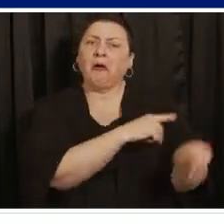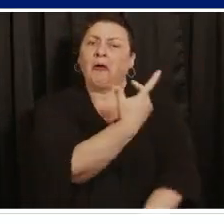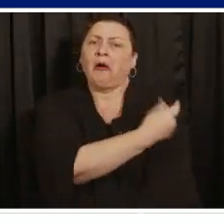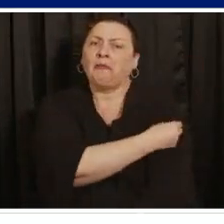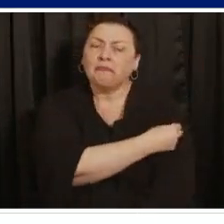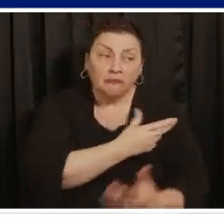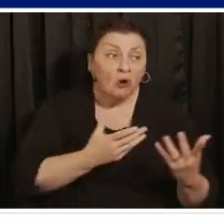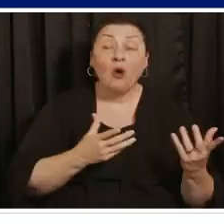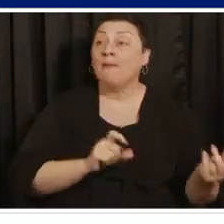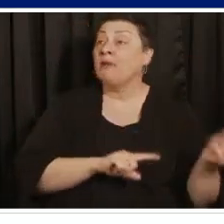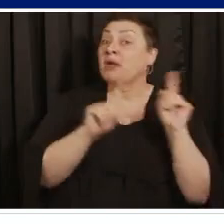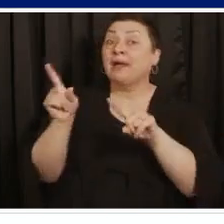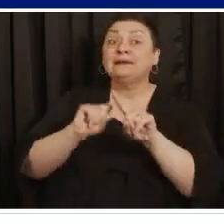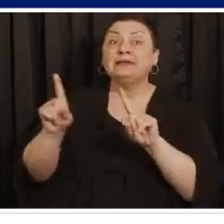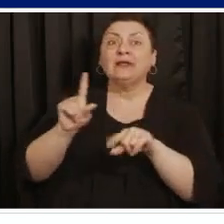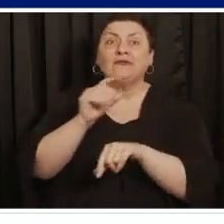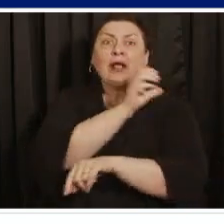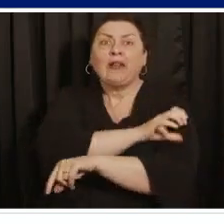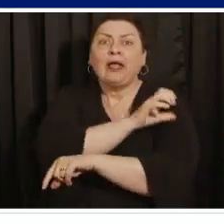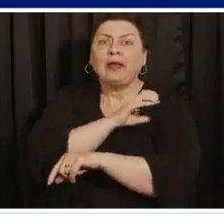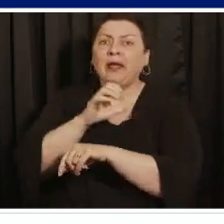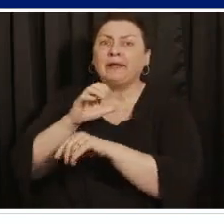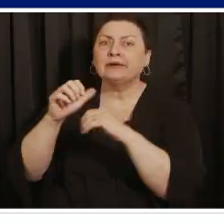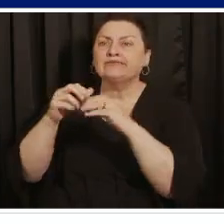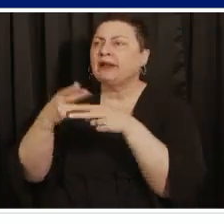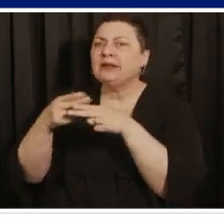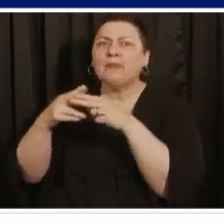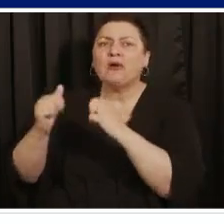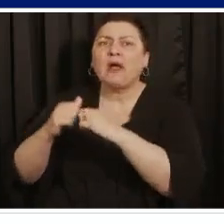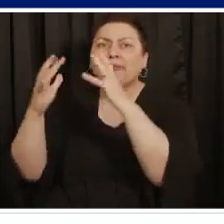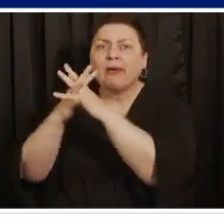very easy to do. Make that choice today.